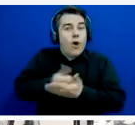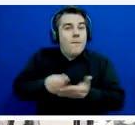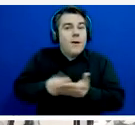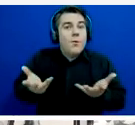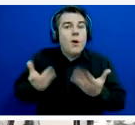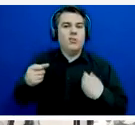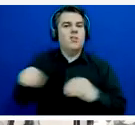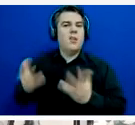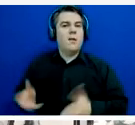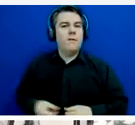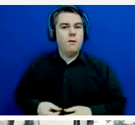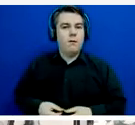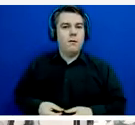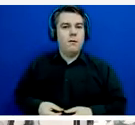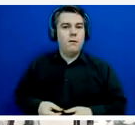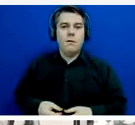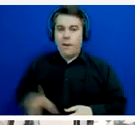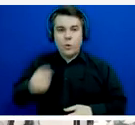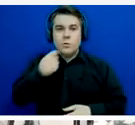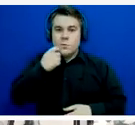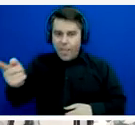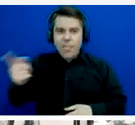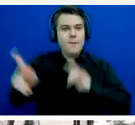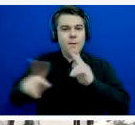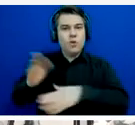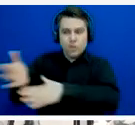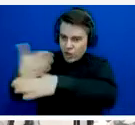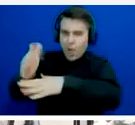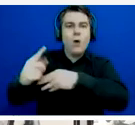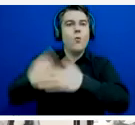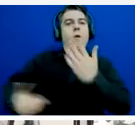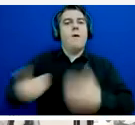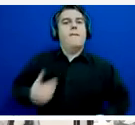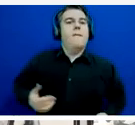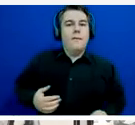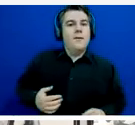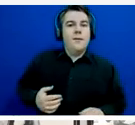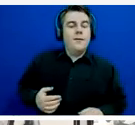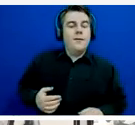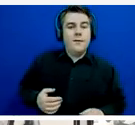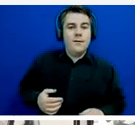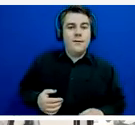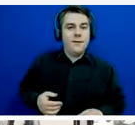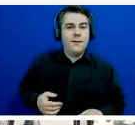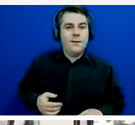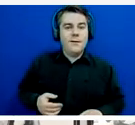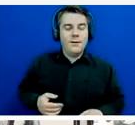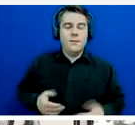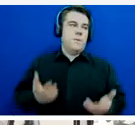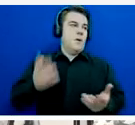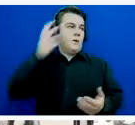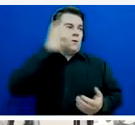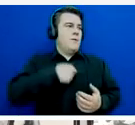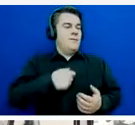stuff. Yep. You have to tell people about what you have. And if you, I guess I'm kind of